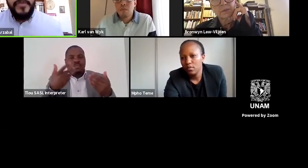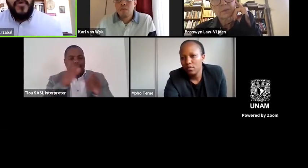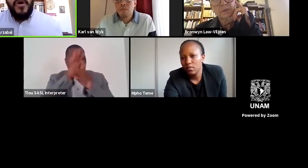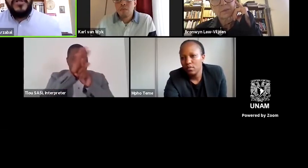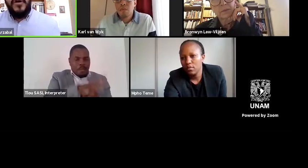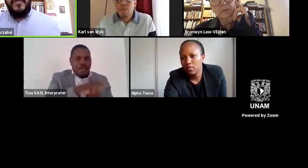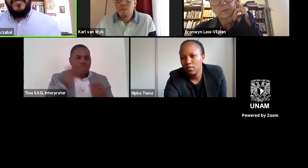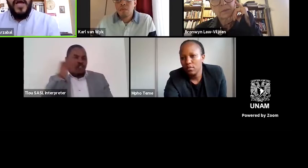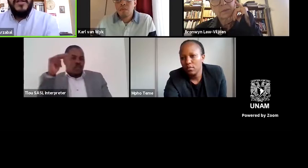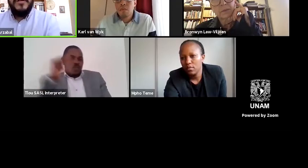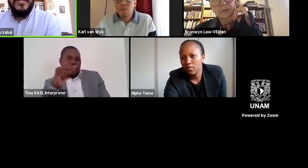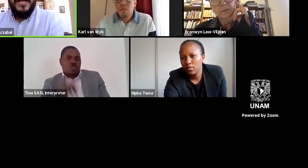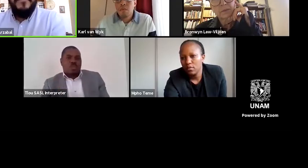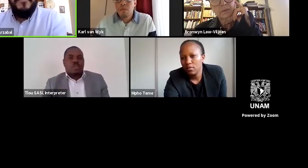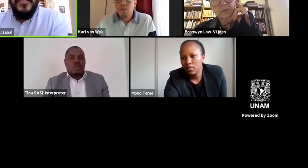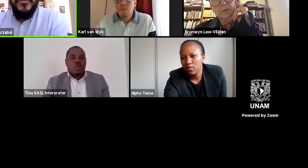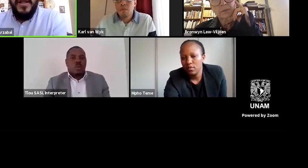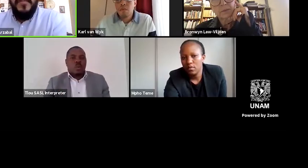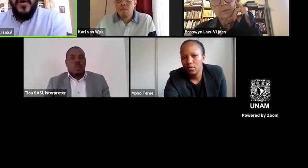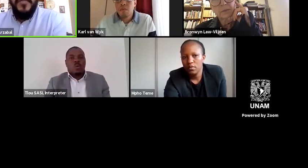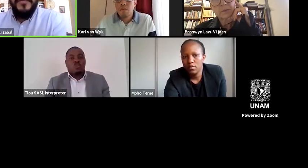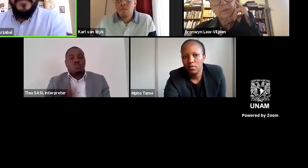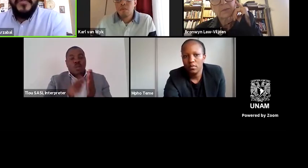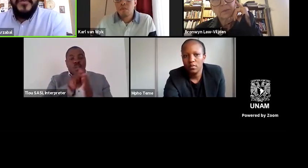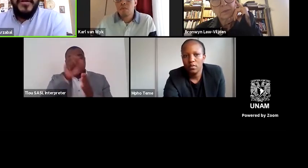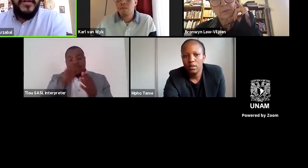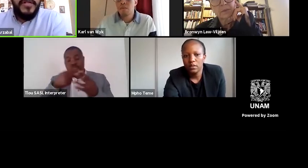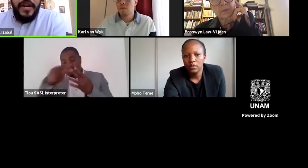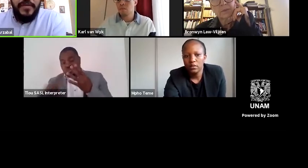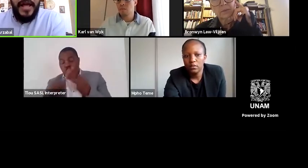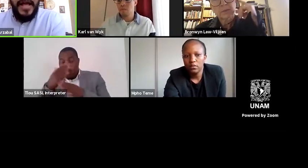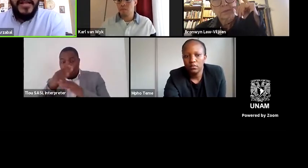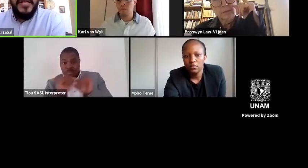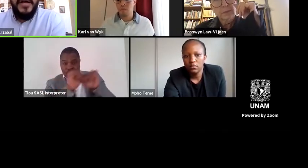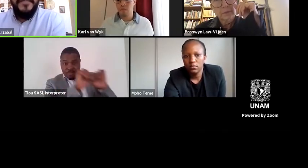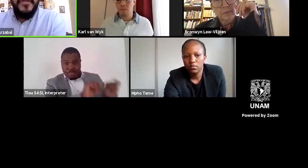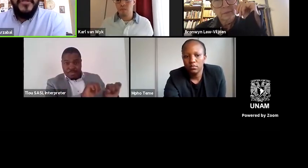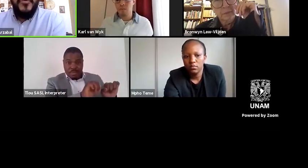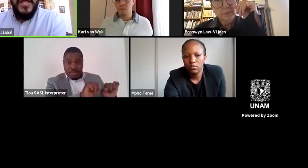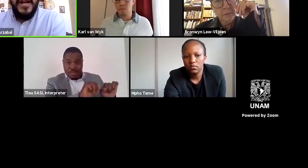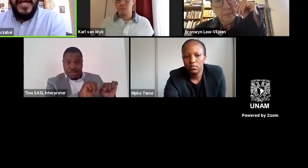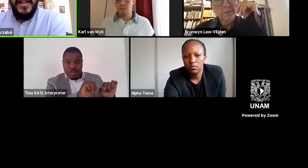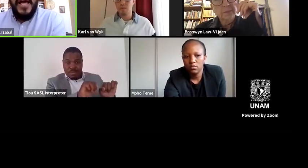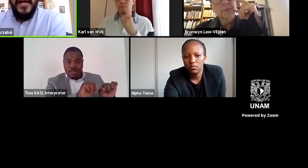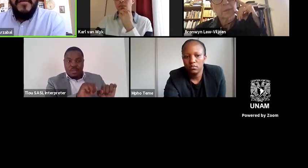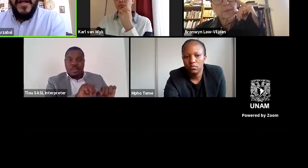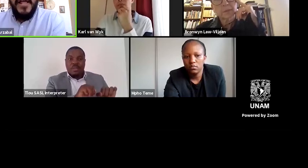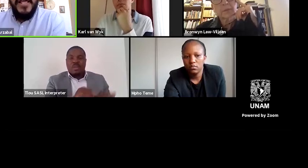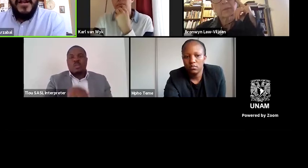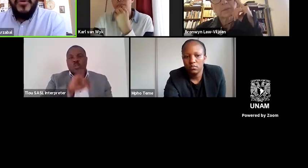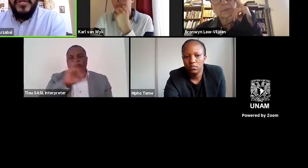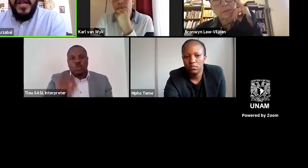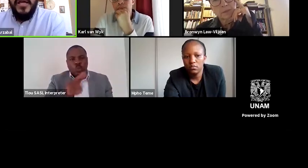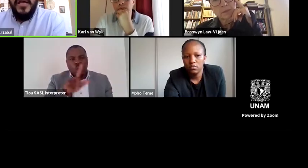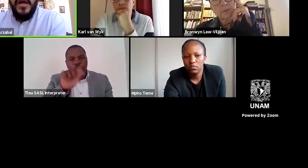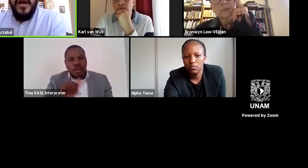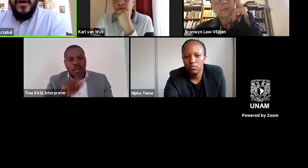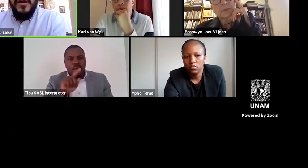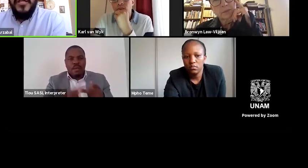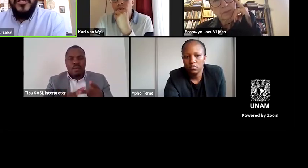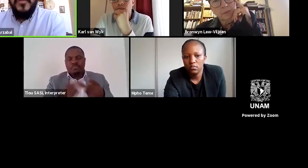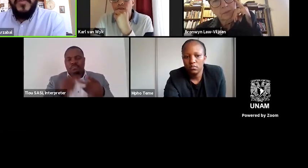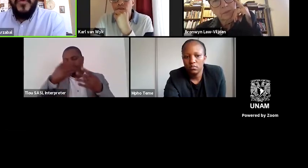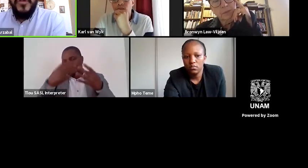The works of the writers I have mentioned above, Cristina Rivera Garza, Yuri Herrera, Valeria Luiselli,